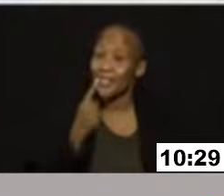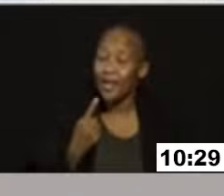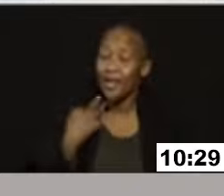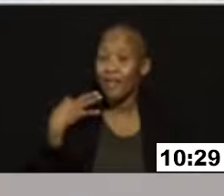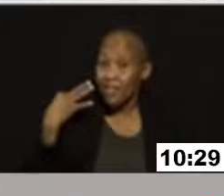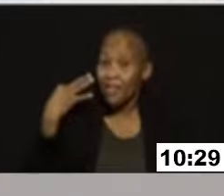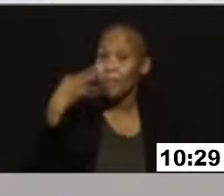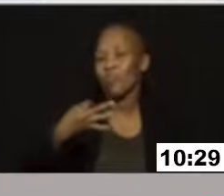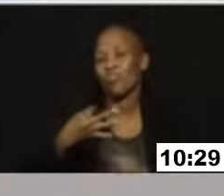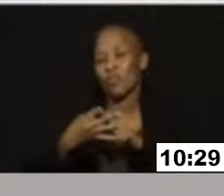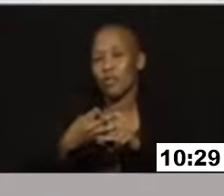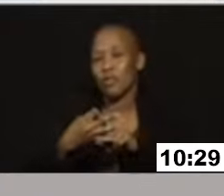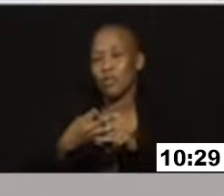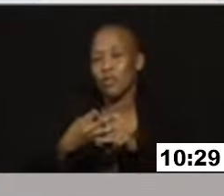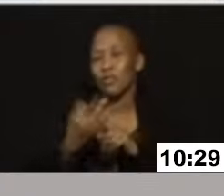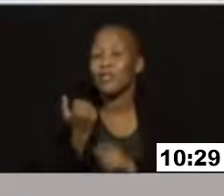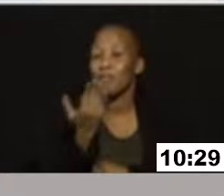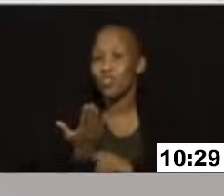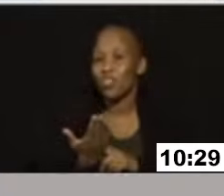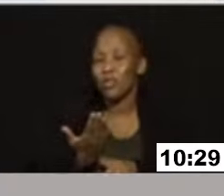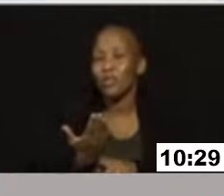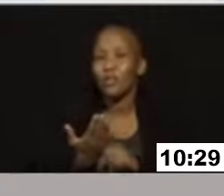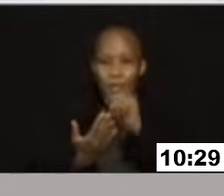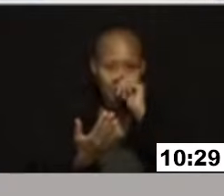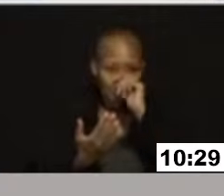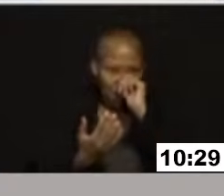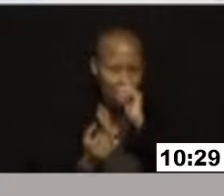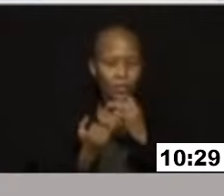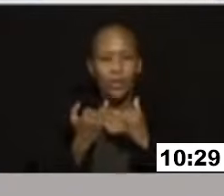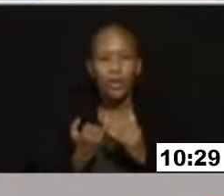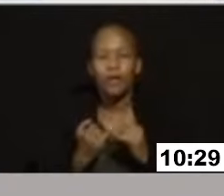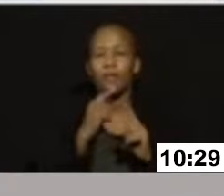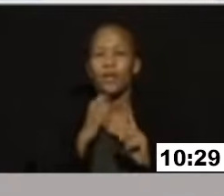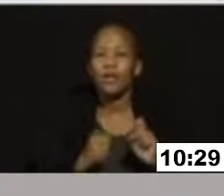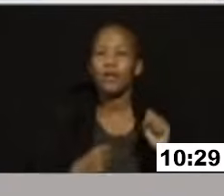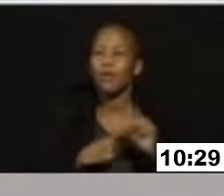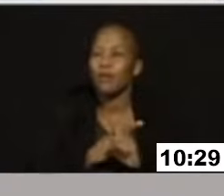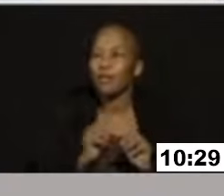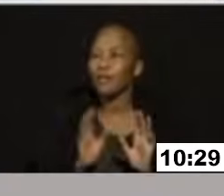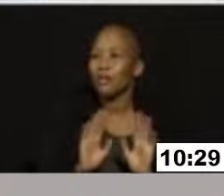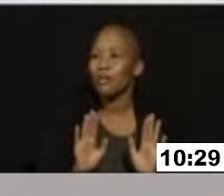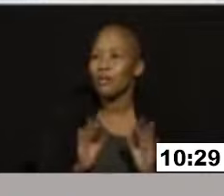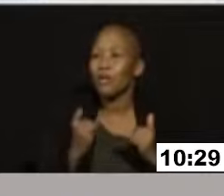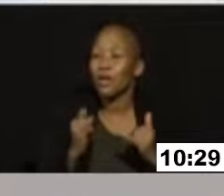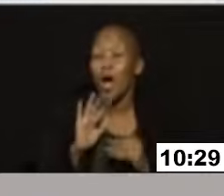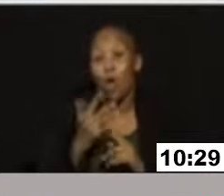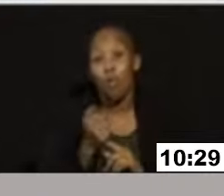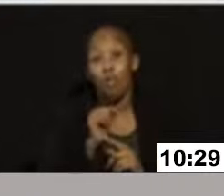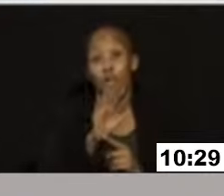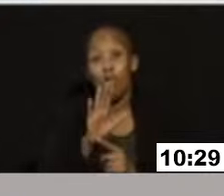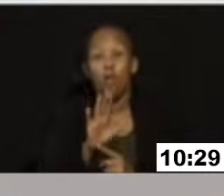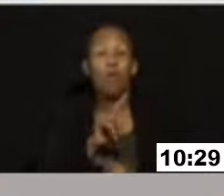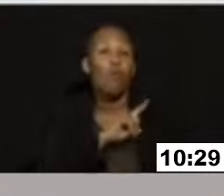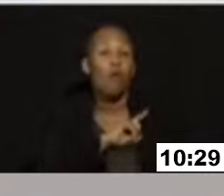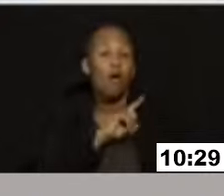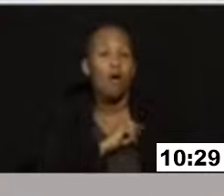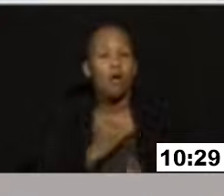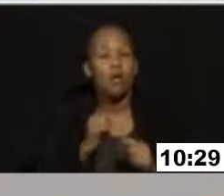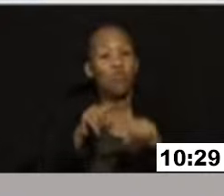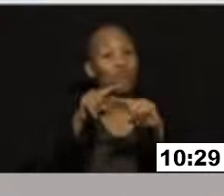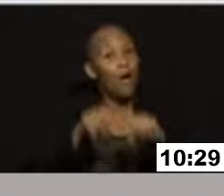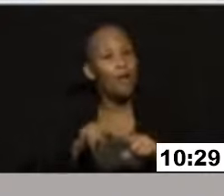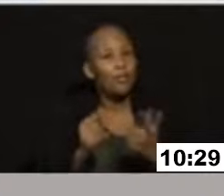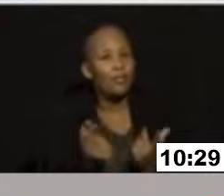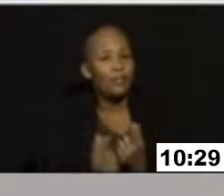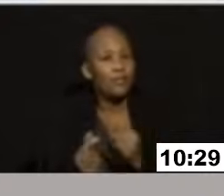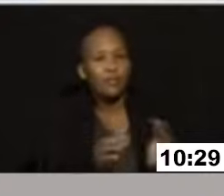bar. It was not inadvertent. There was every intention to rely on it, and we'll show you why. The reliance was made